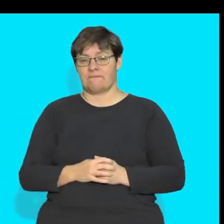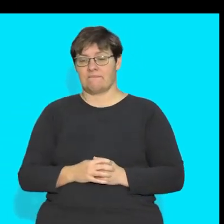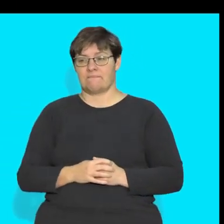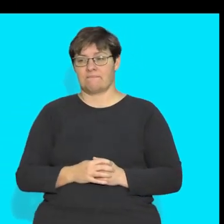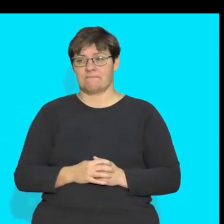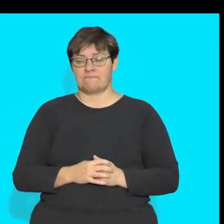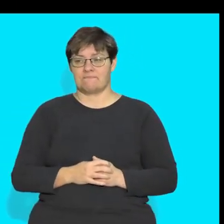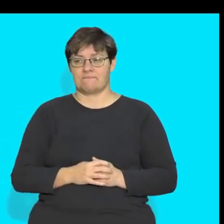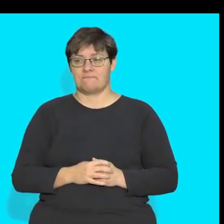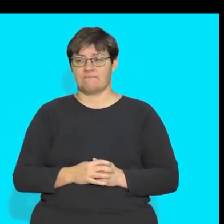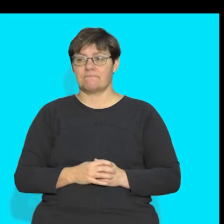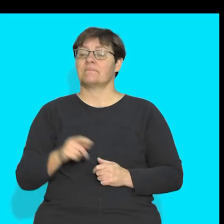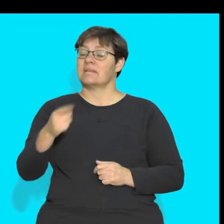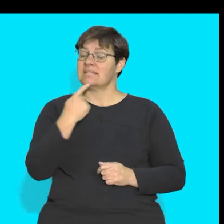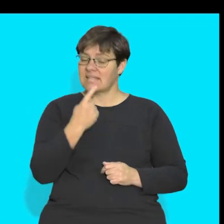brighter.